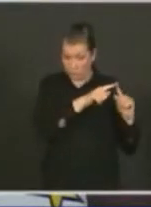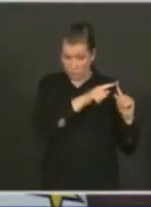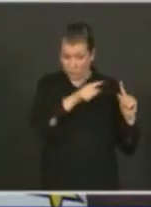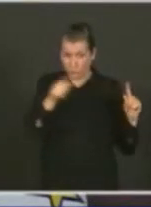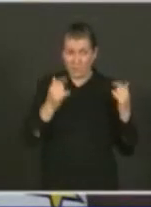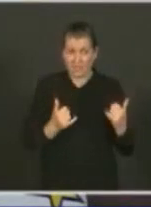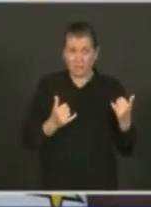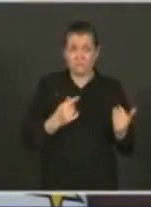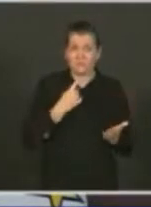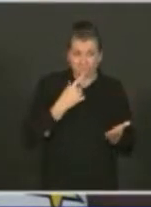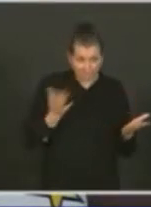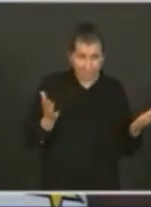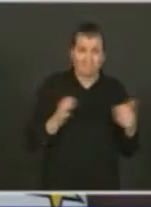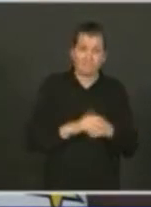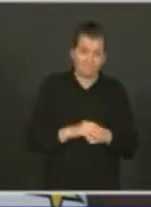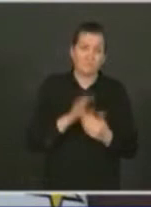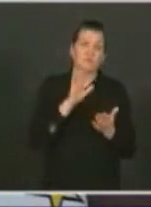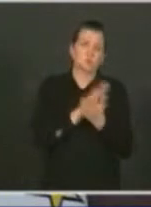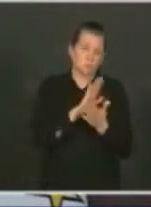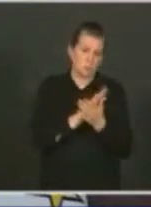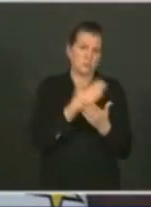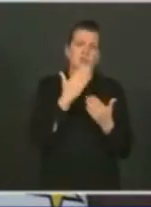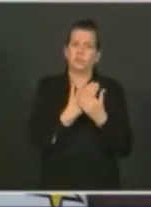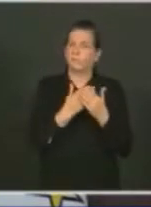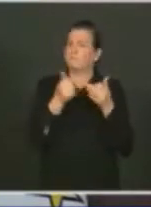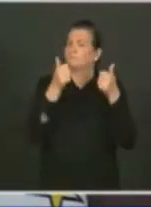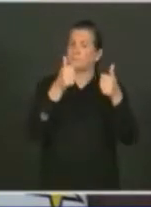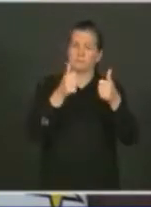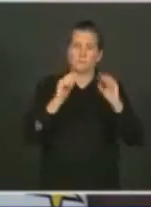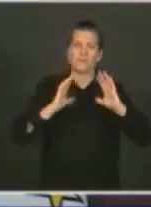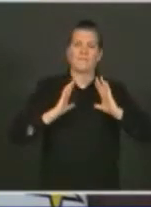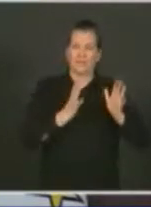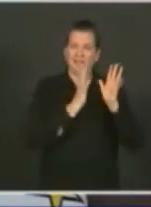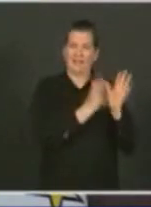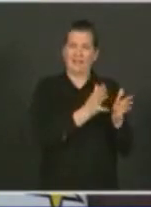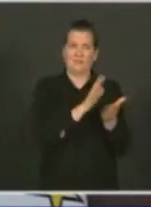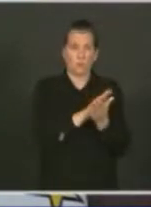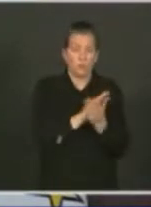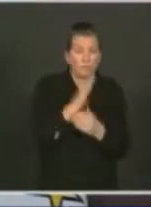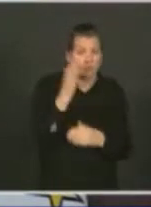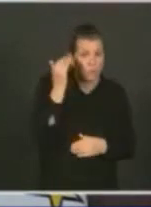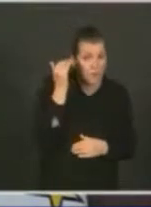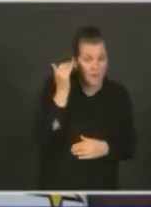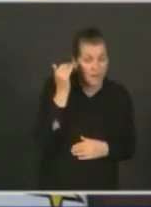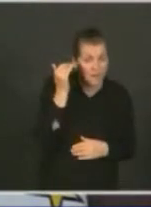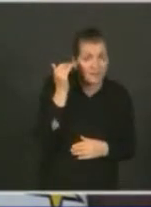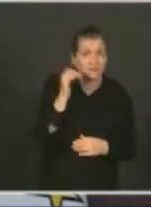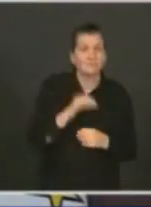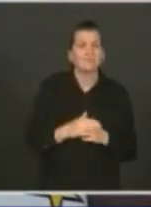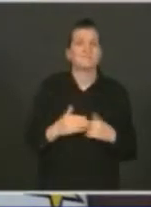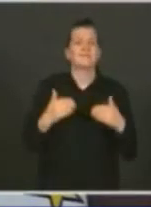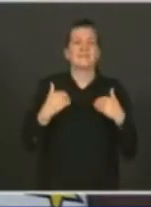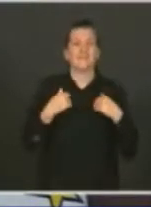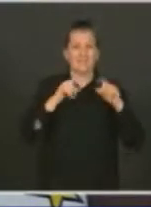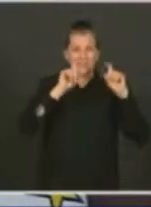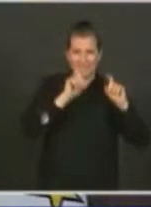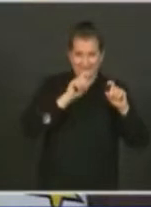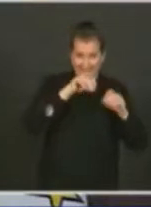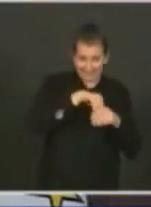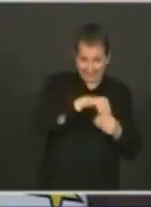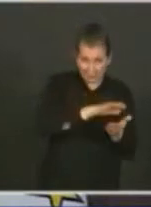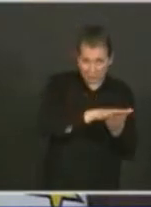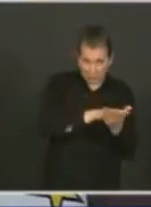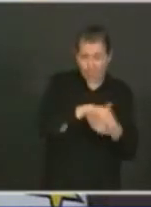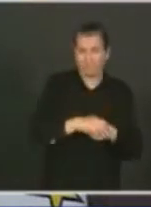as many kids as long as possible is the right thing to do. As long as we have, you know, testing, cleaning, mask